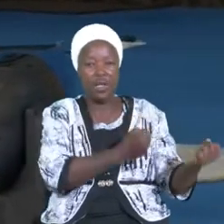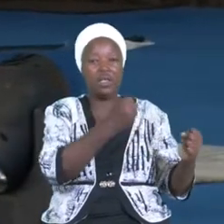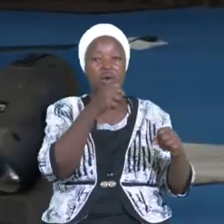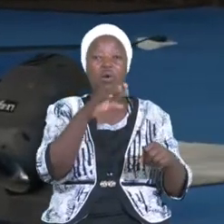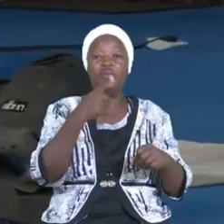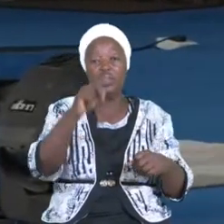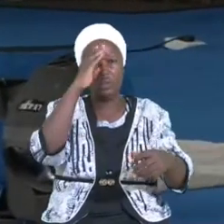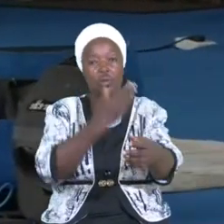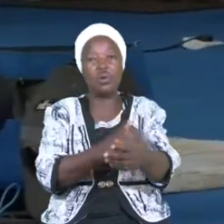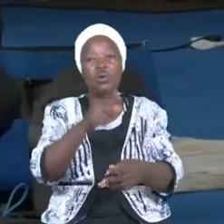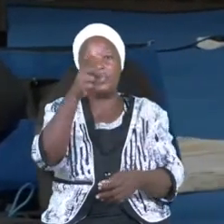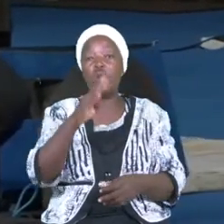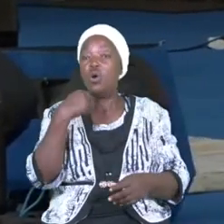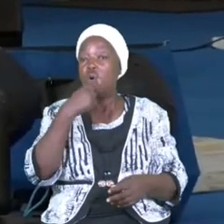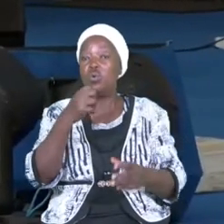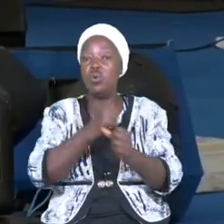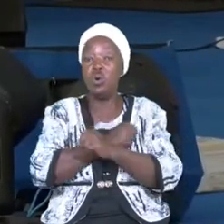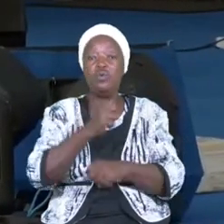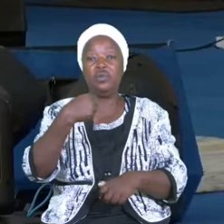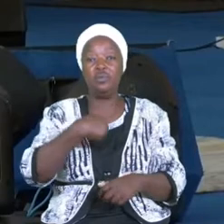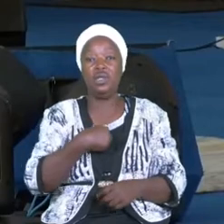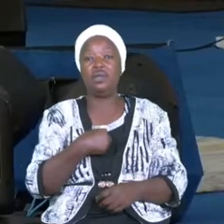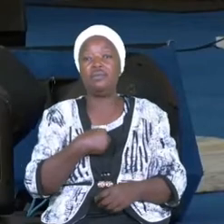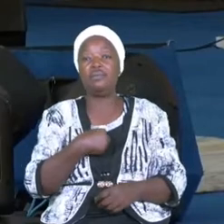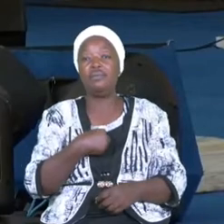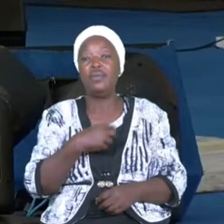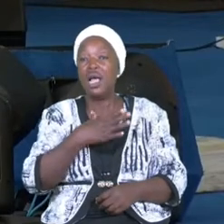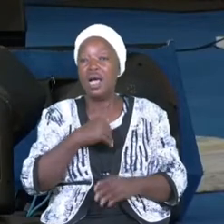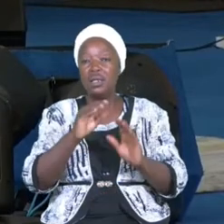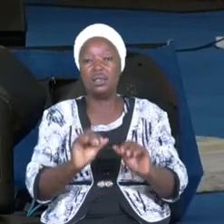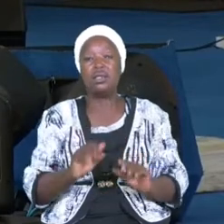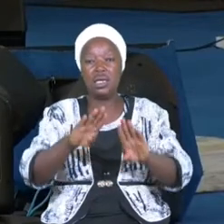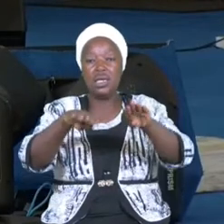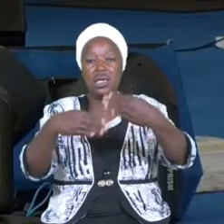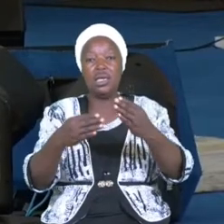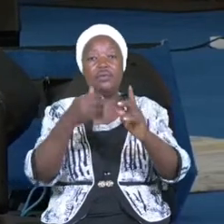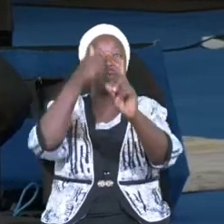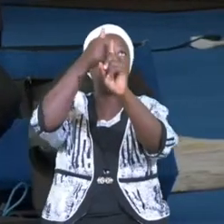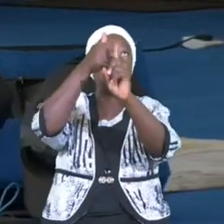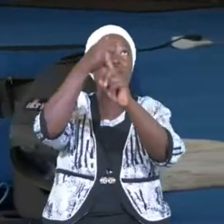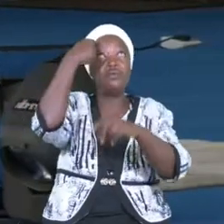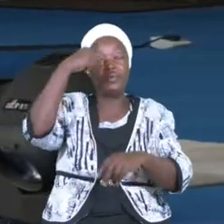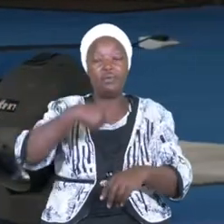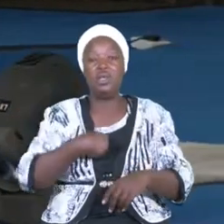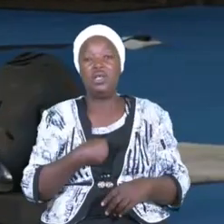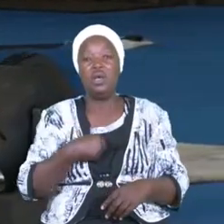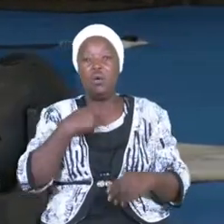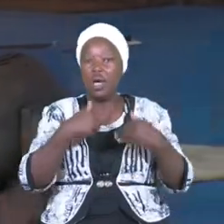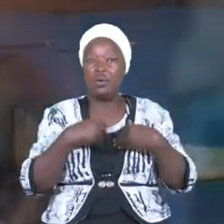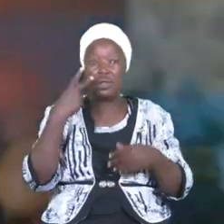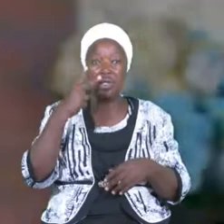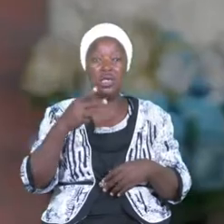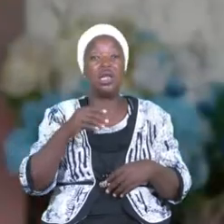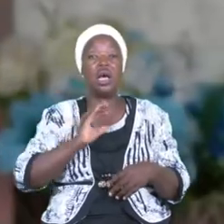God who loved me and he gave himself for me. We're seeing our